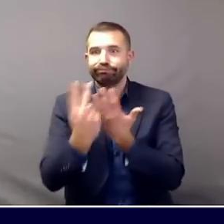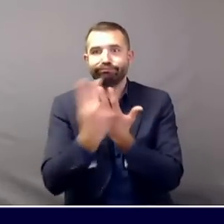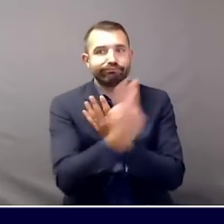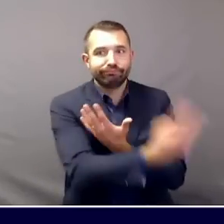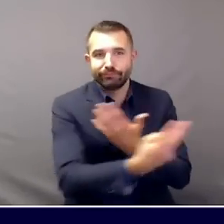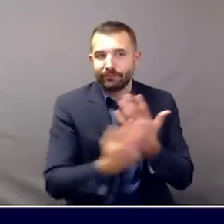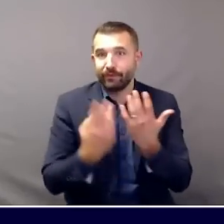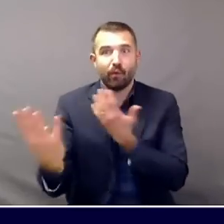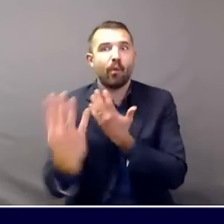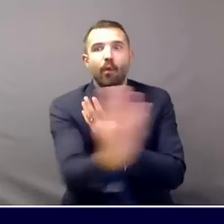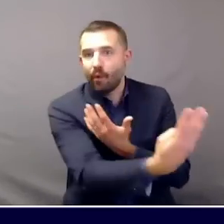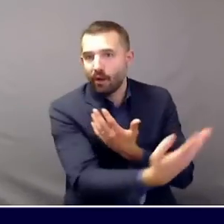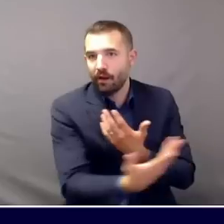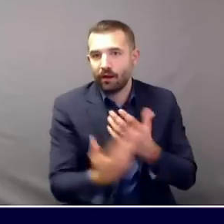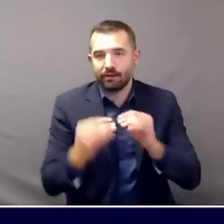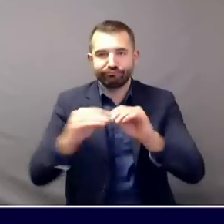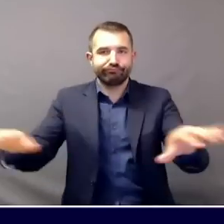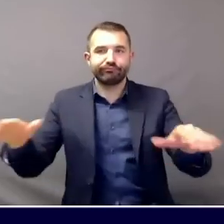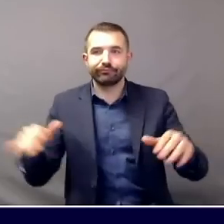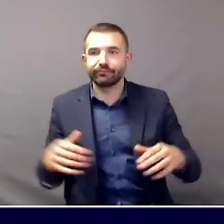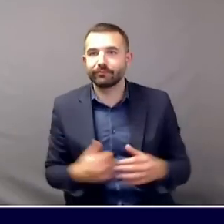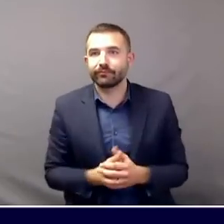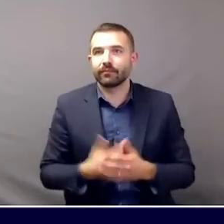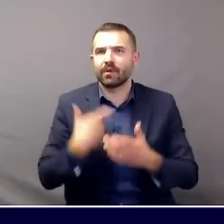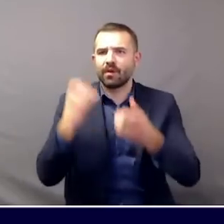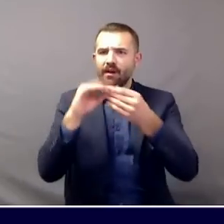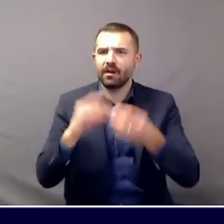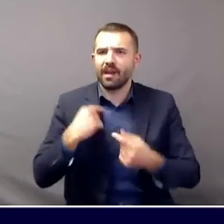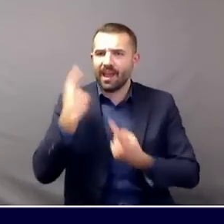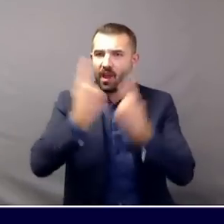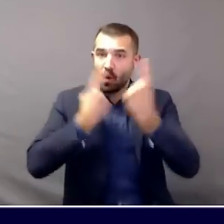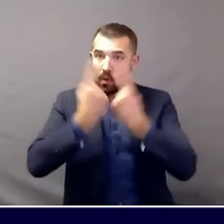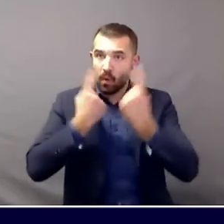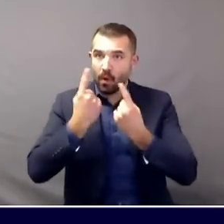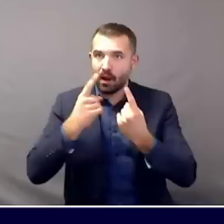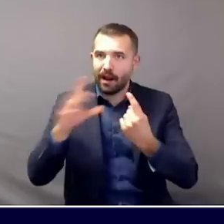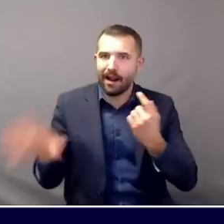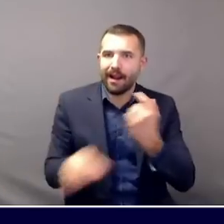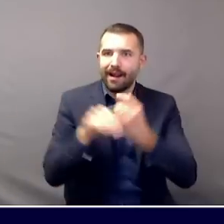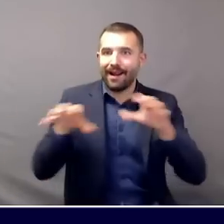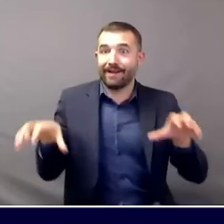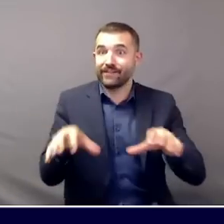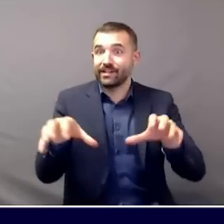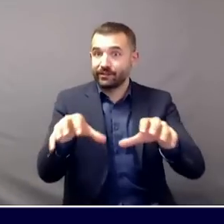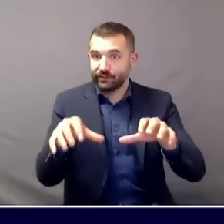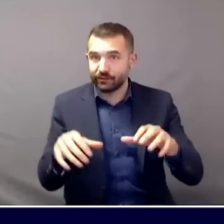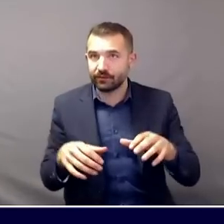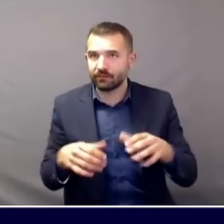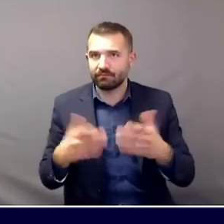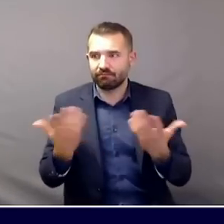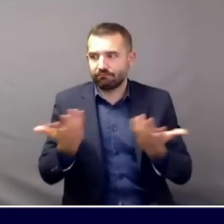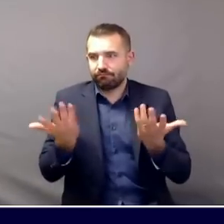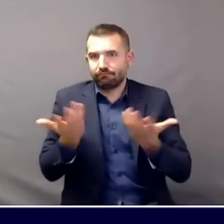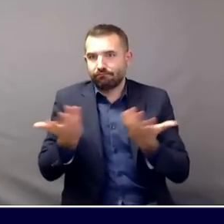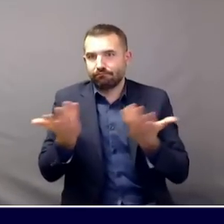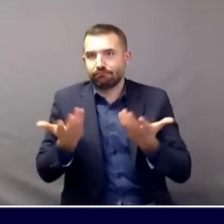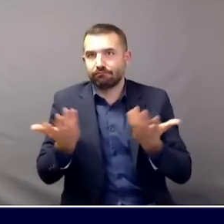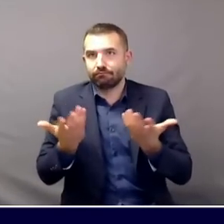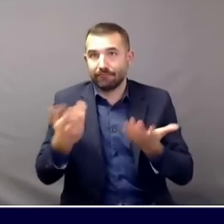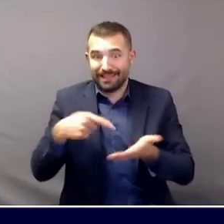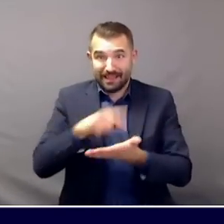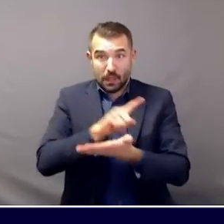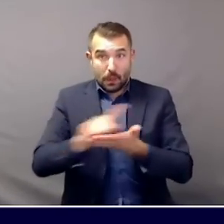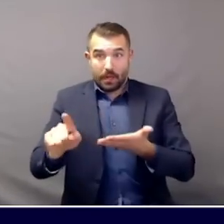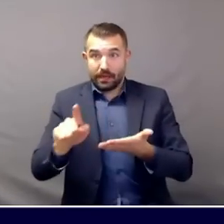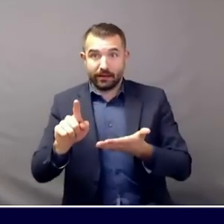measures. How close are you to making a decision on these other measures? Are we talking about there might be a decision prior to